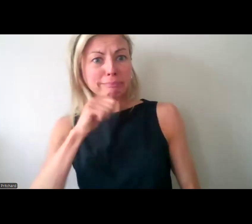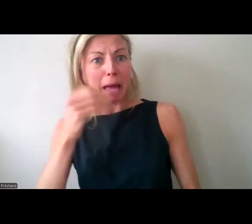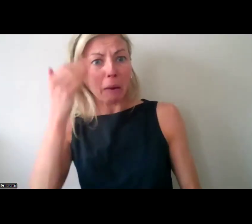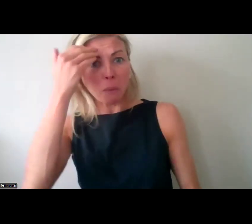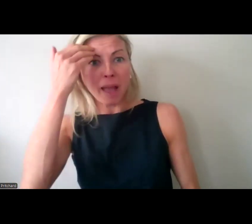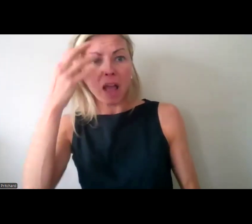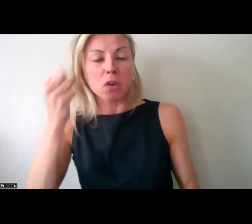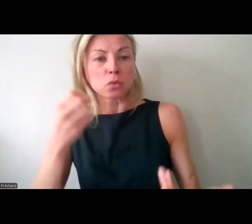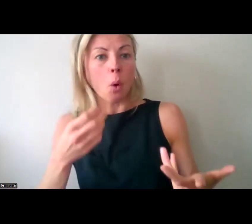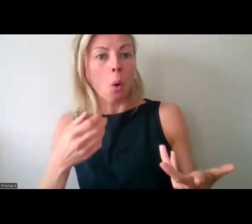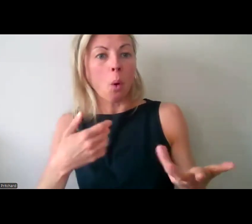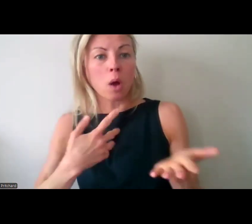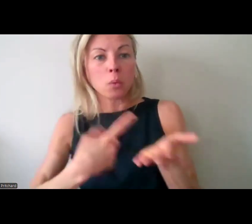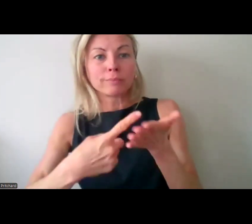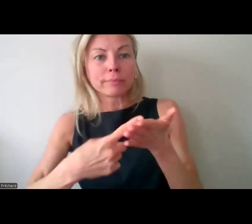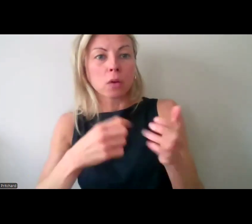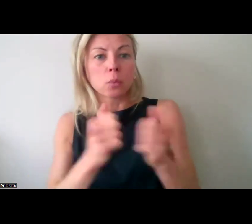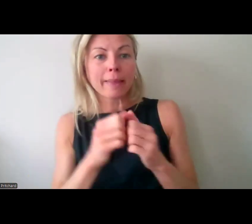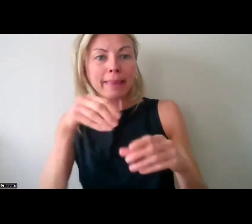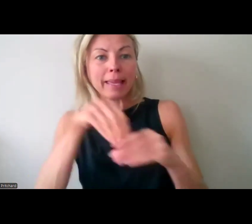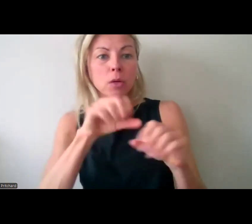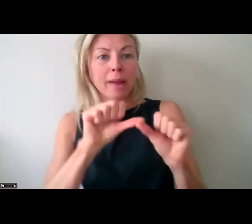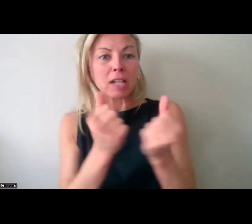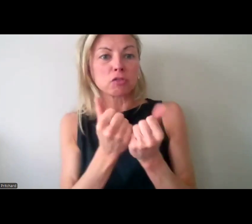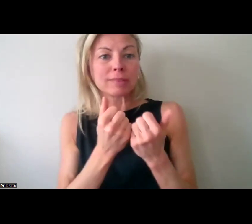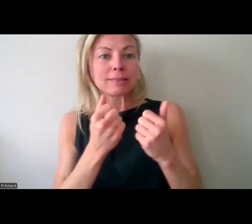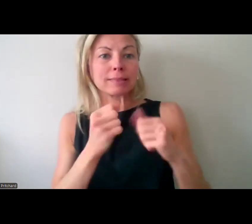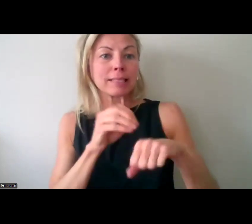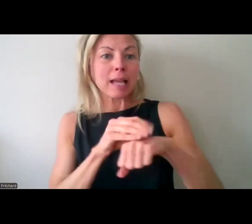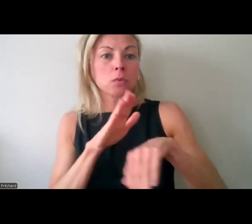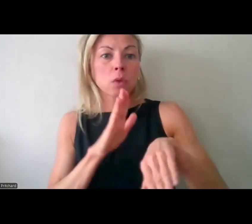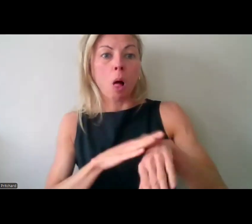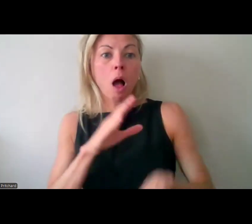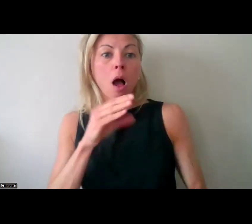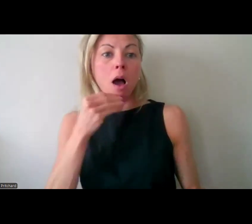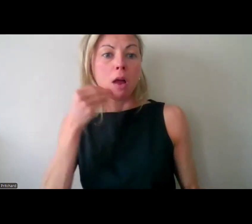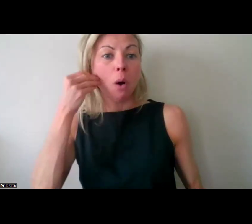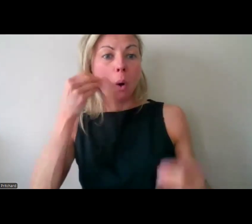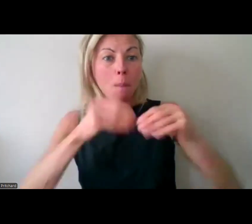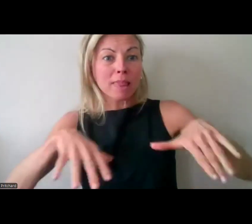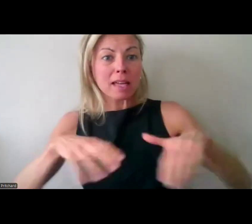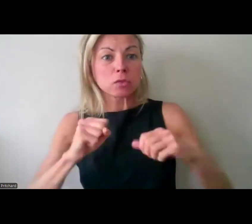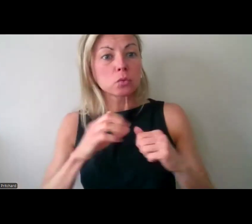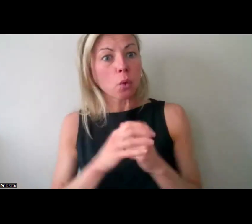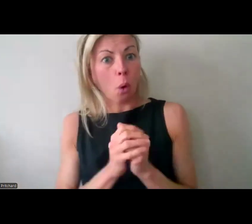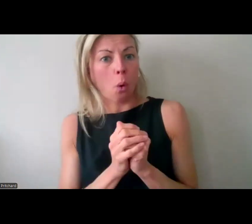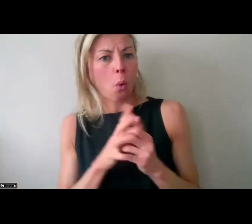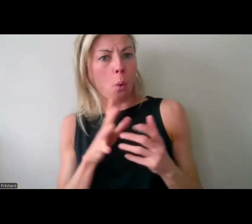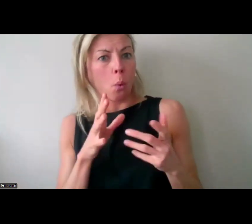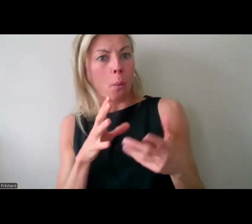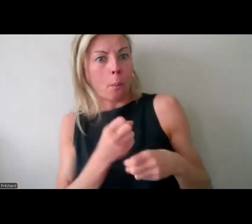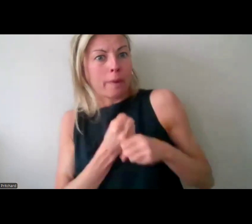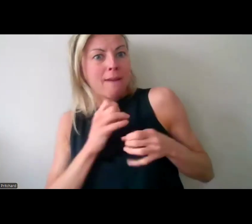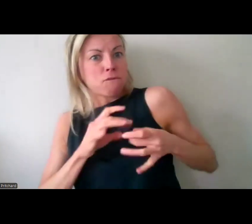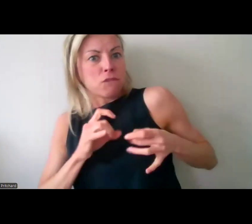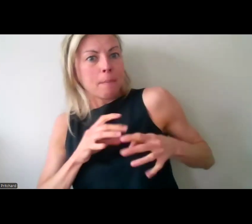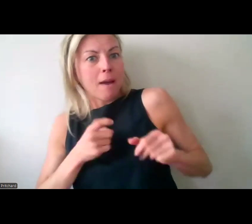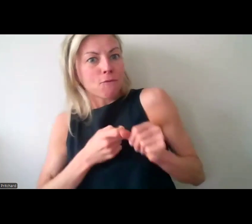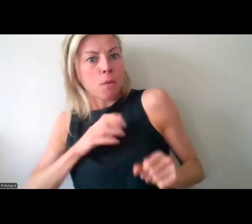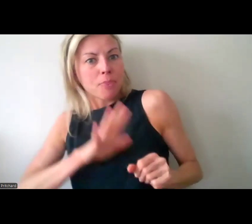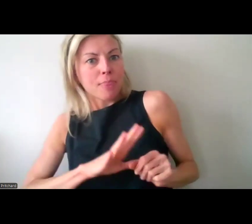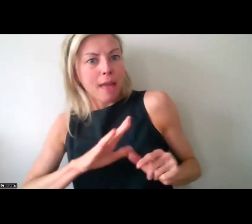the Interagency Council on Homelessness about you know, getting input from them about their lived experience